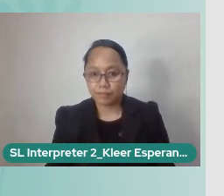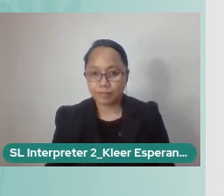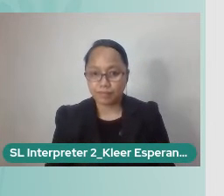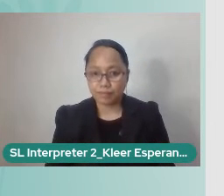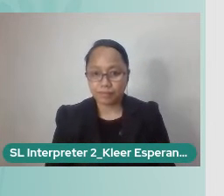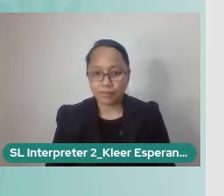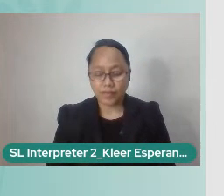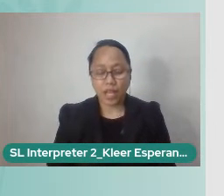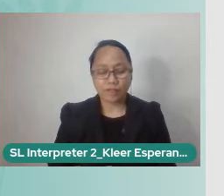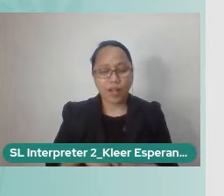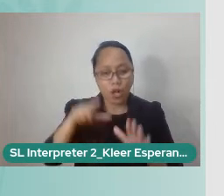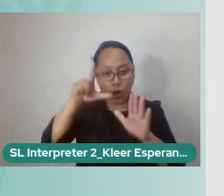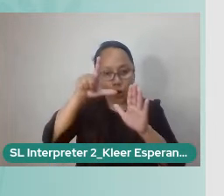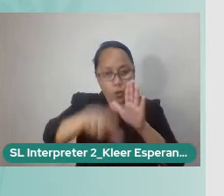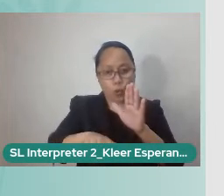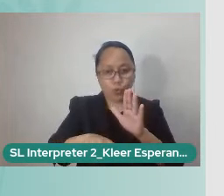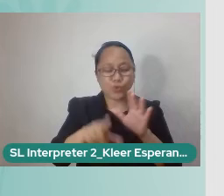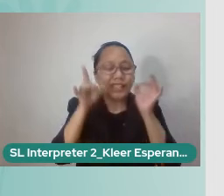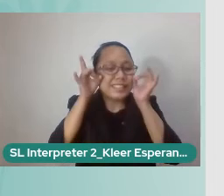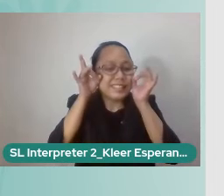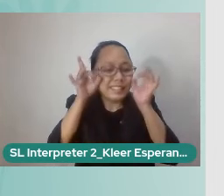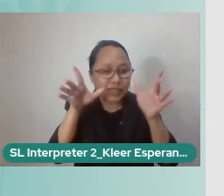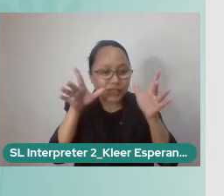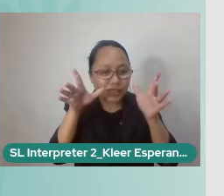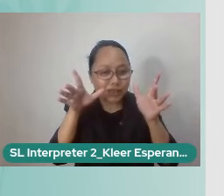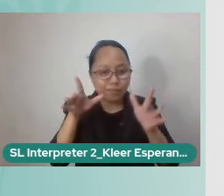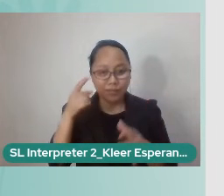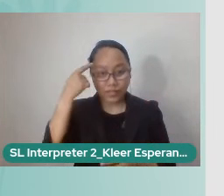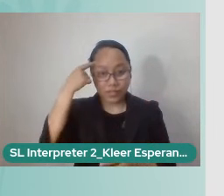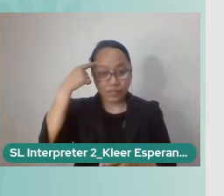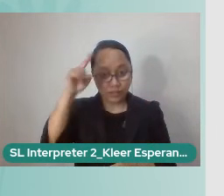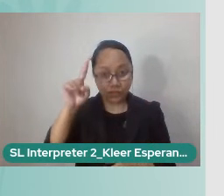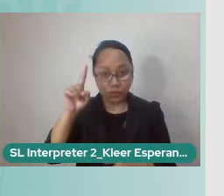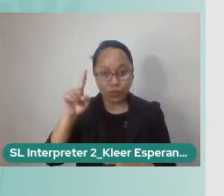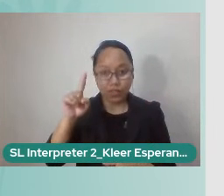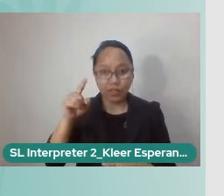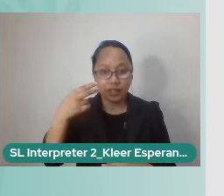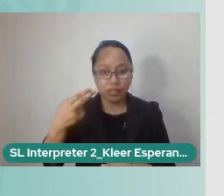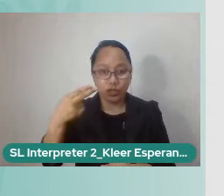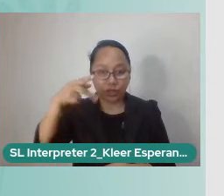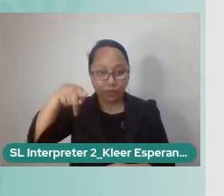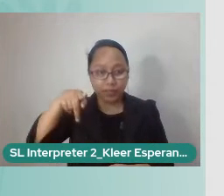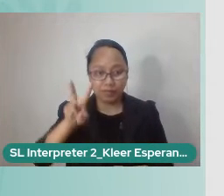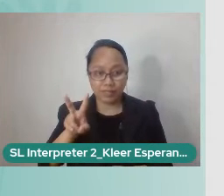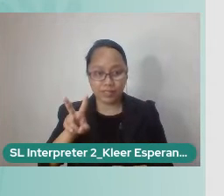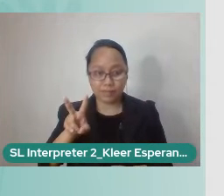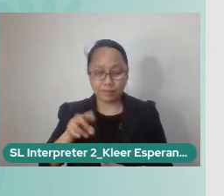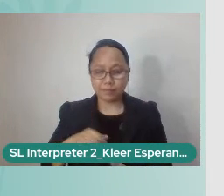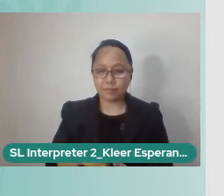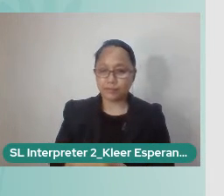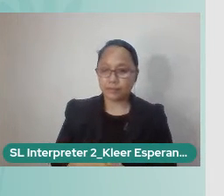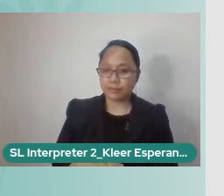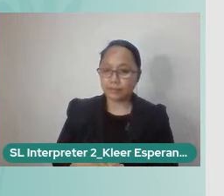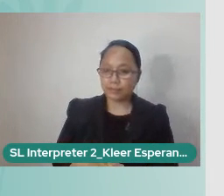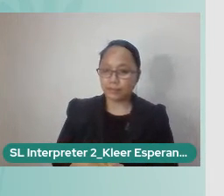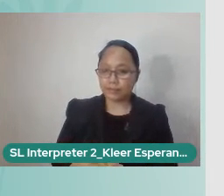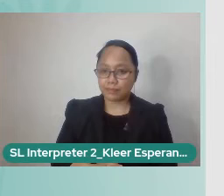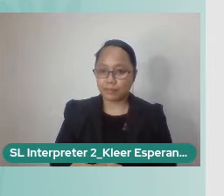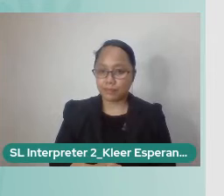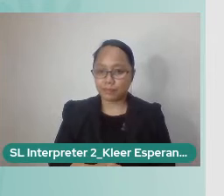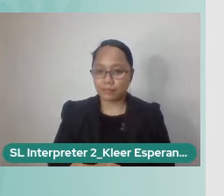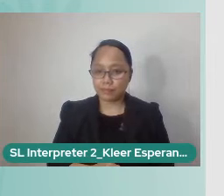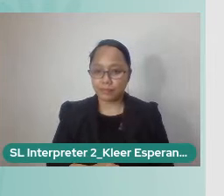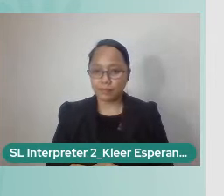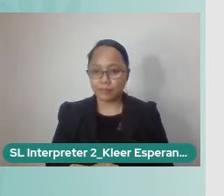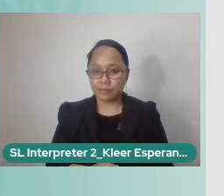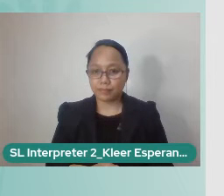of HPV-based screening, that a woman who's HPV negative is at very, very low risk for at least 5 years and up to